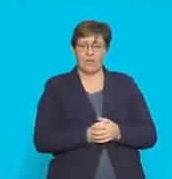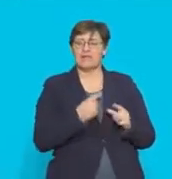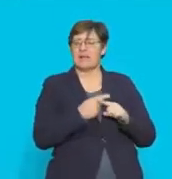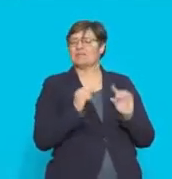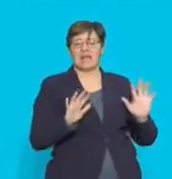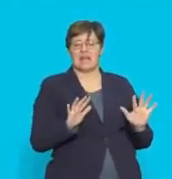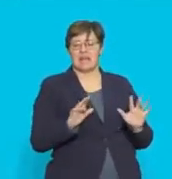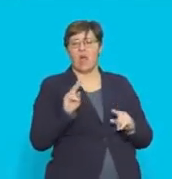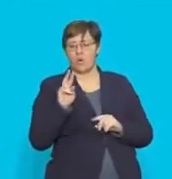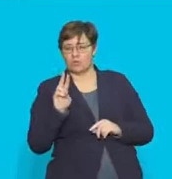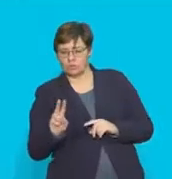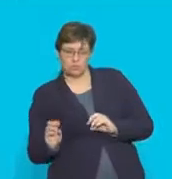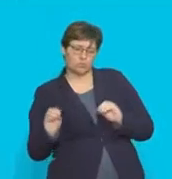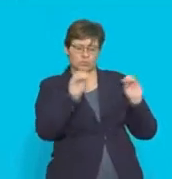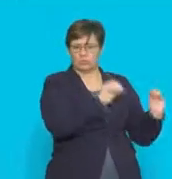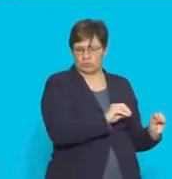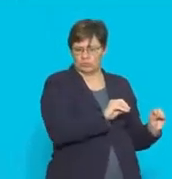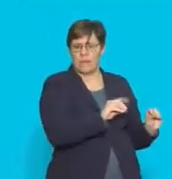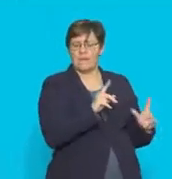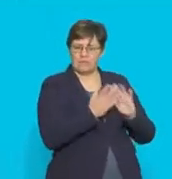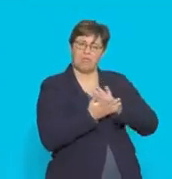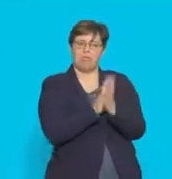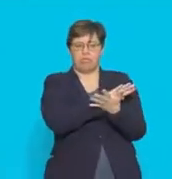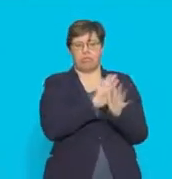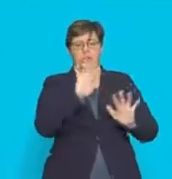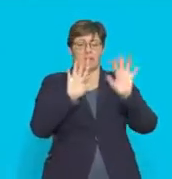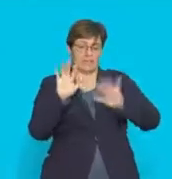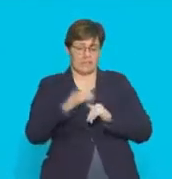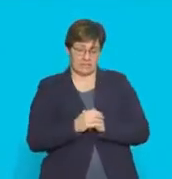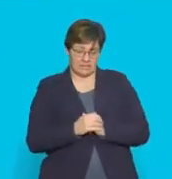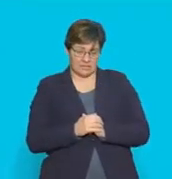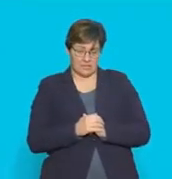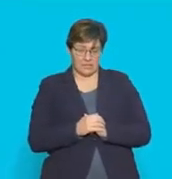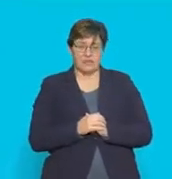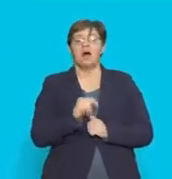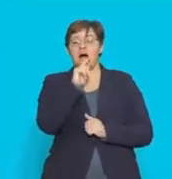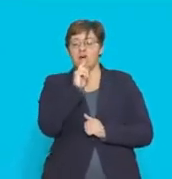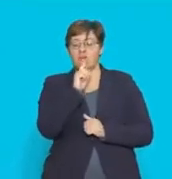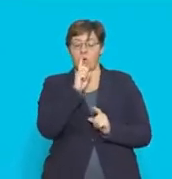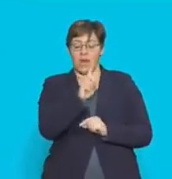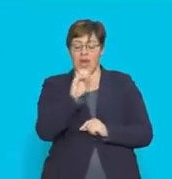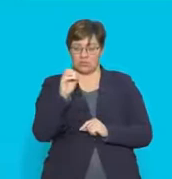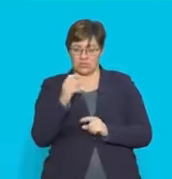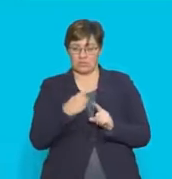the 2 will go that way, and then it will disturb the pattern that side. So if I multiply by 100, it will be